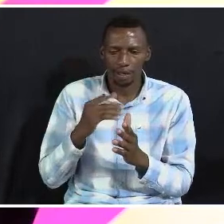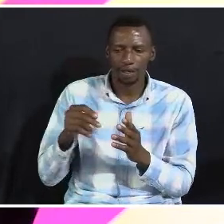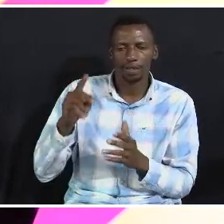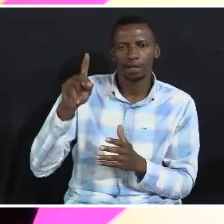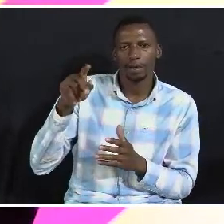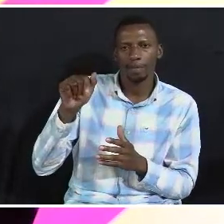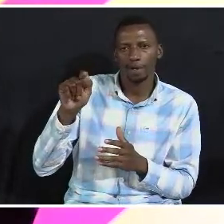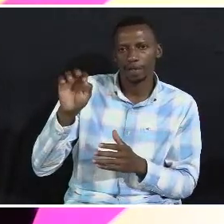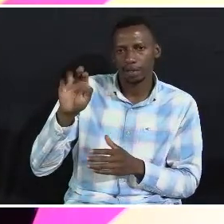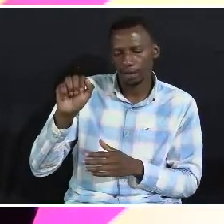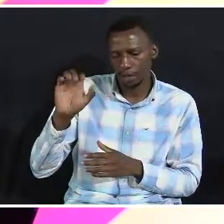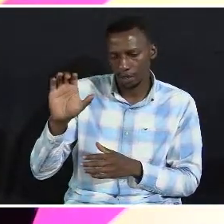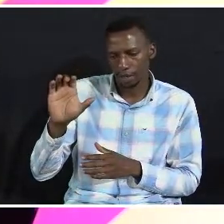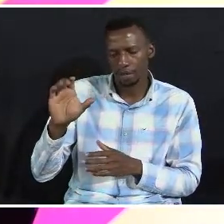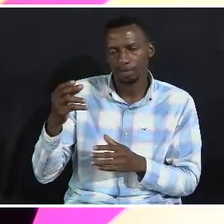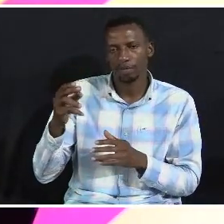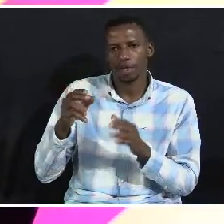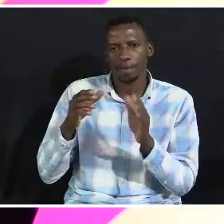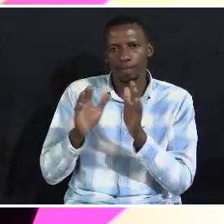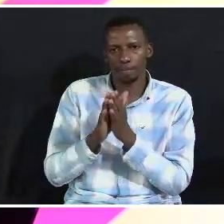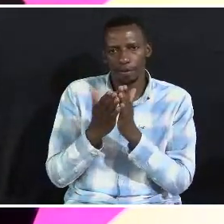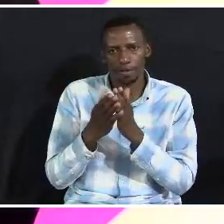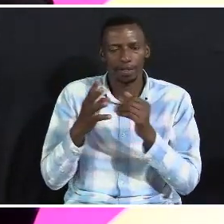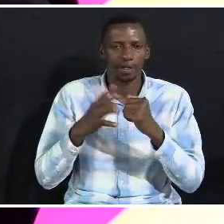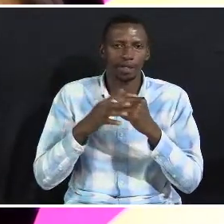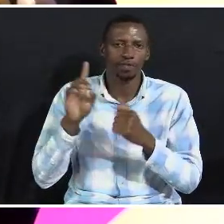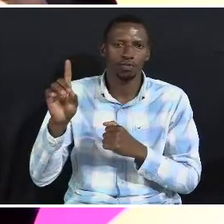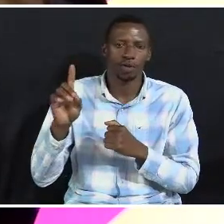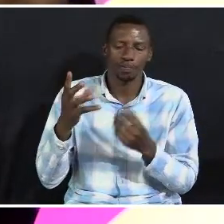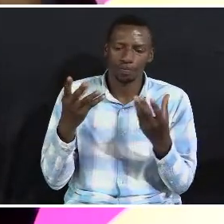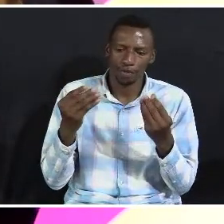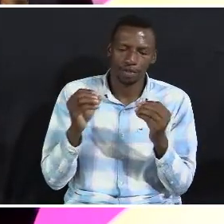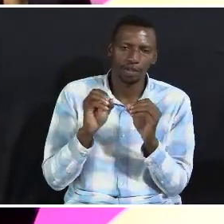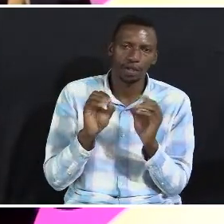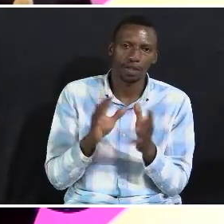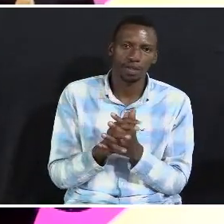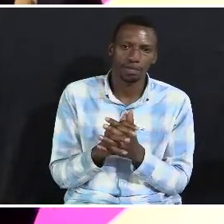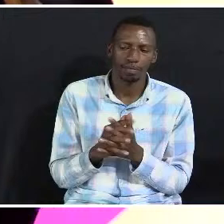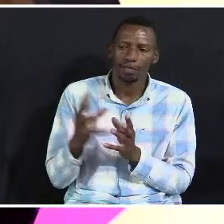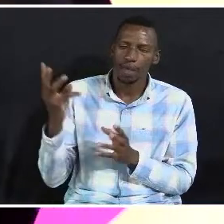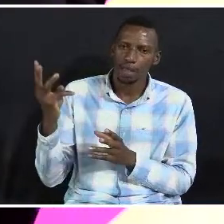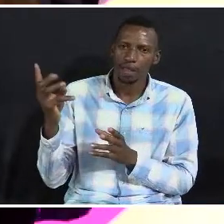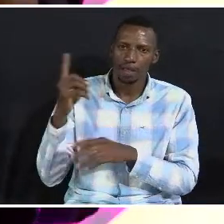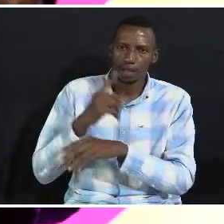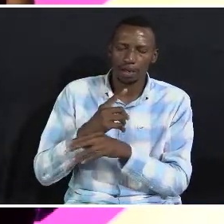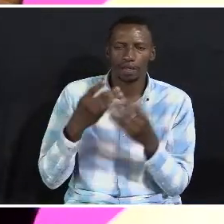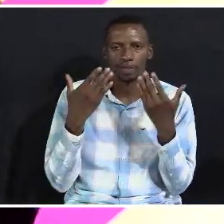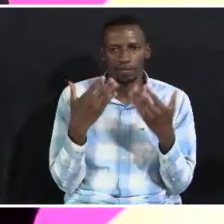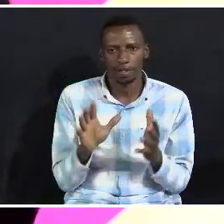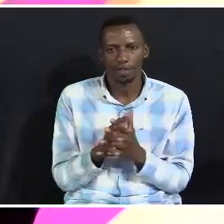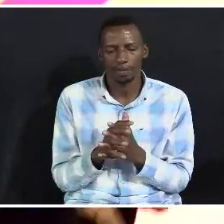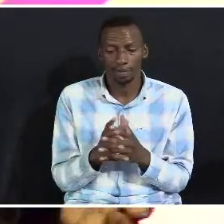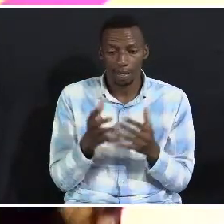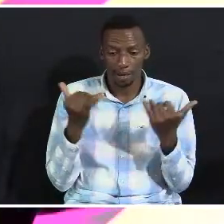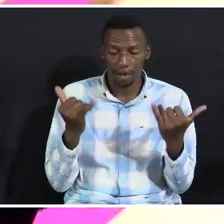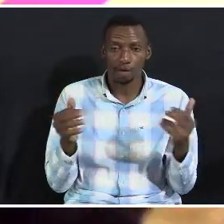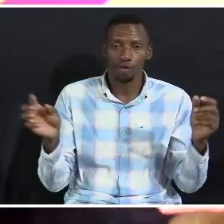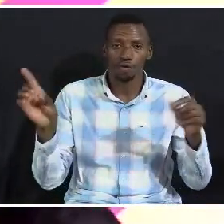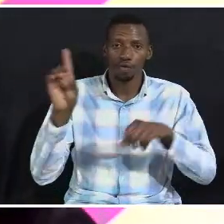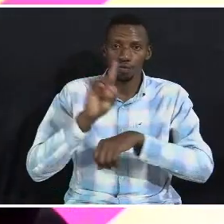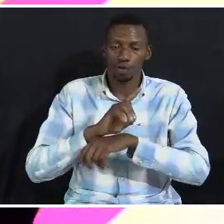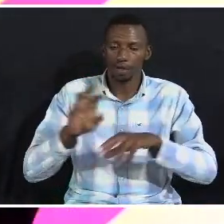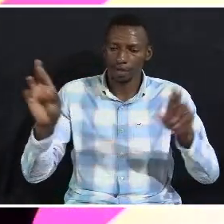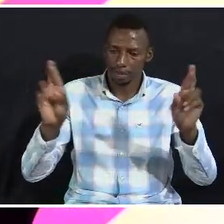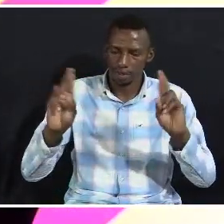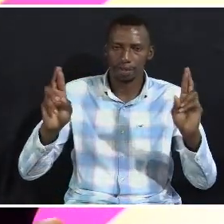not an easy experience. So the 3 days are over. The day has come, the D-Day.